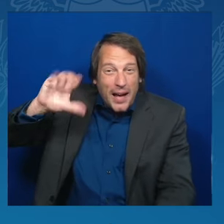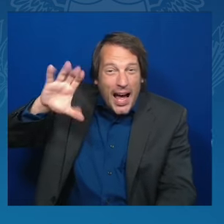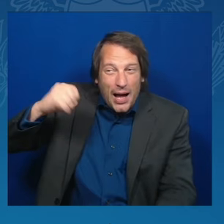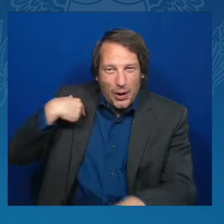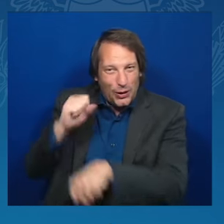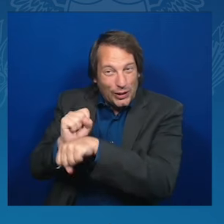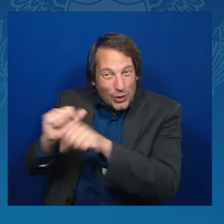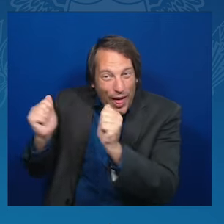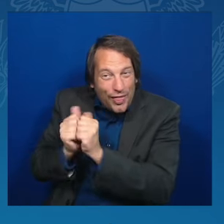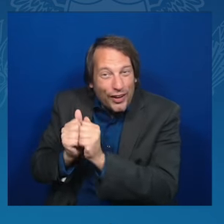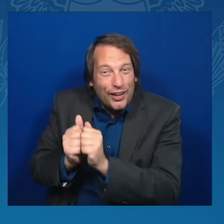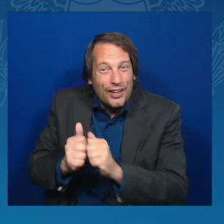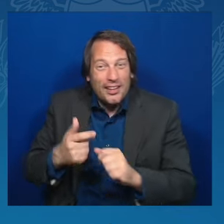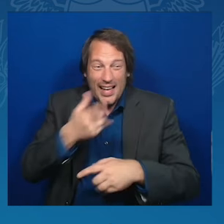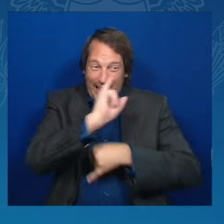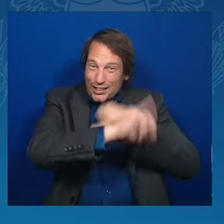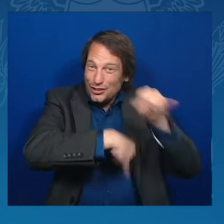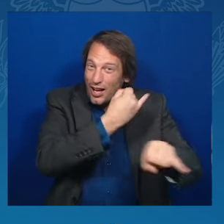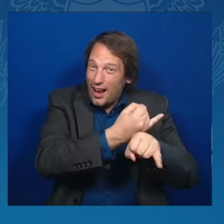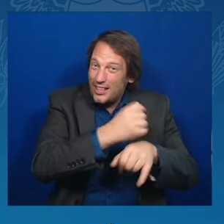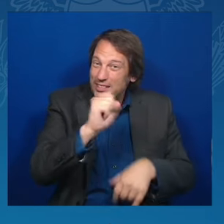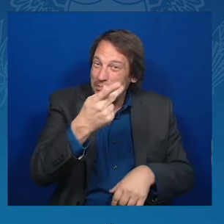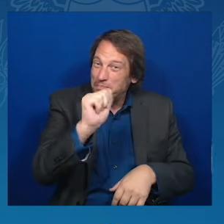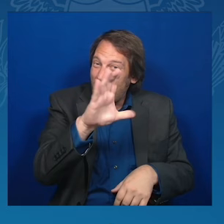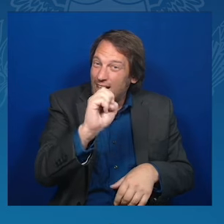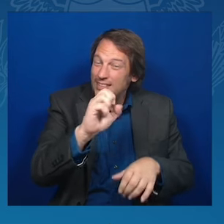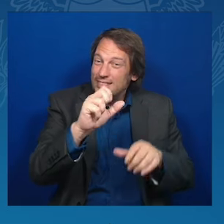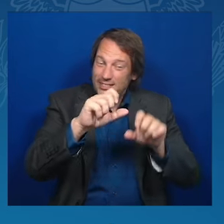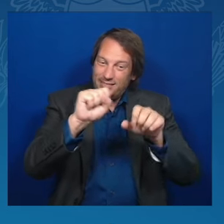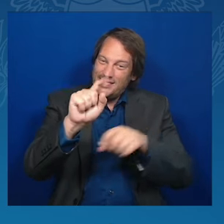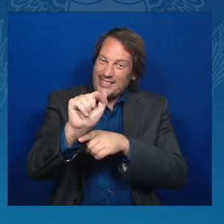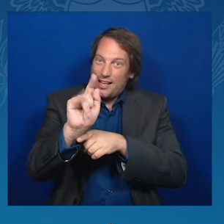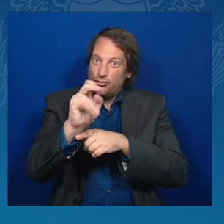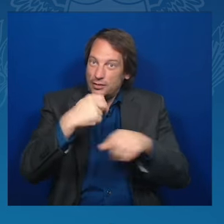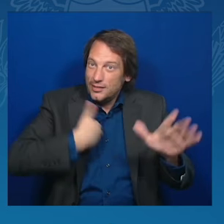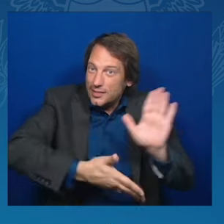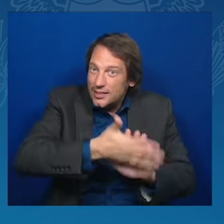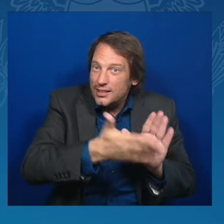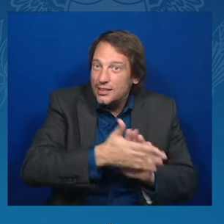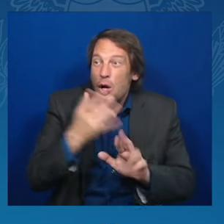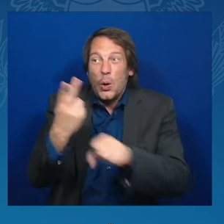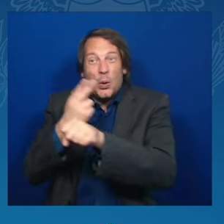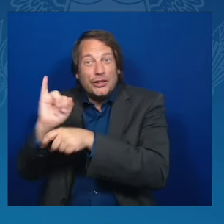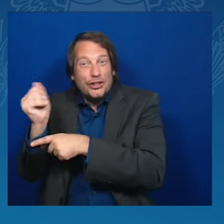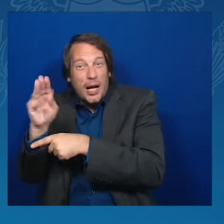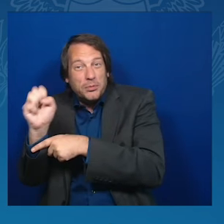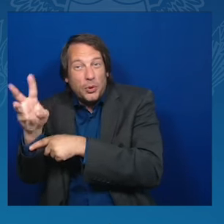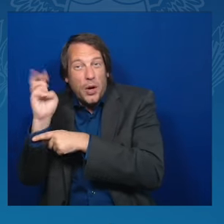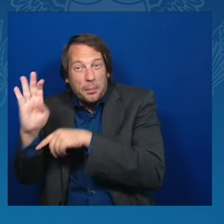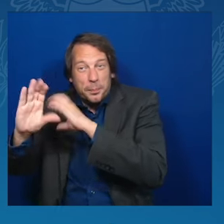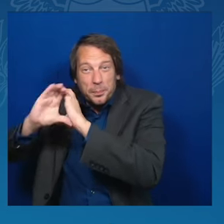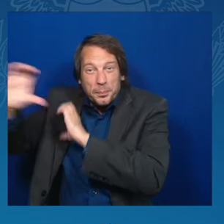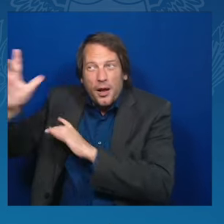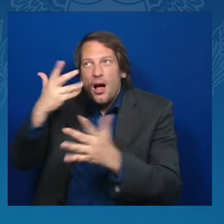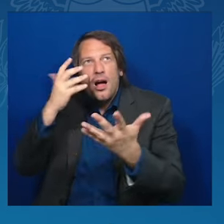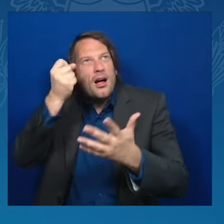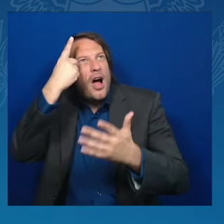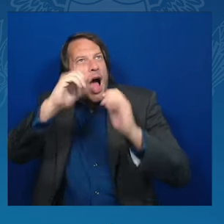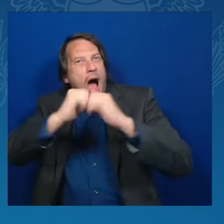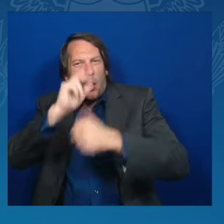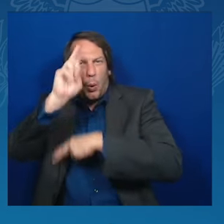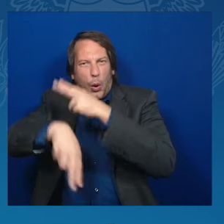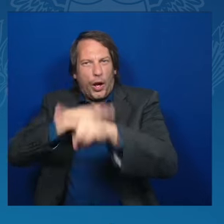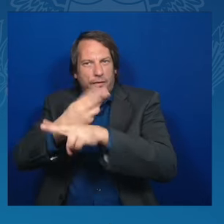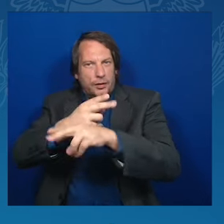James Webb Telescope to better understand how our universe was formed in the first place. And now, more than 160 years after that first